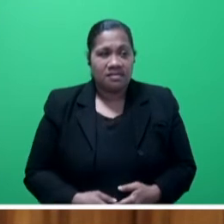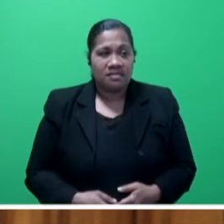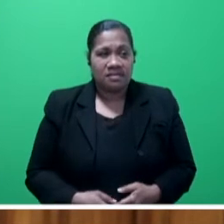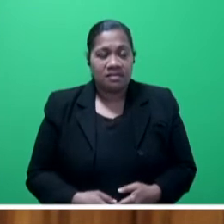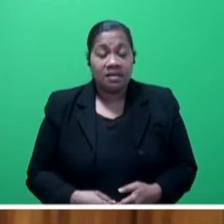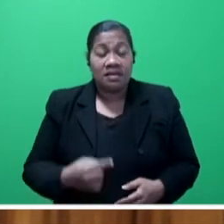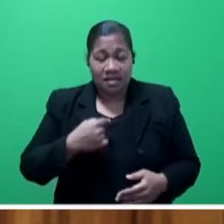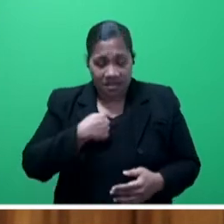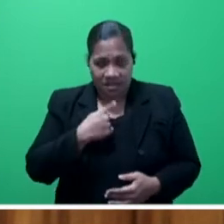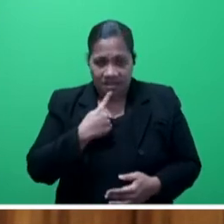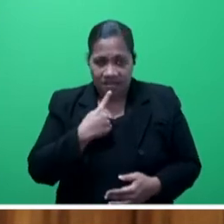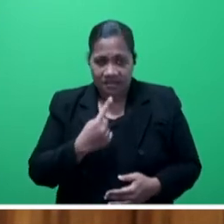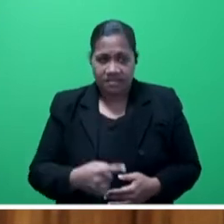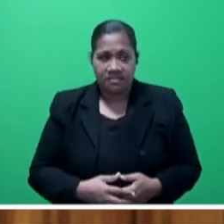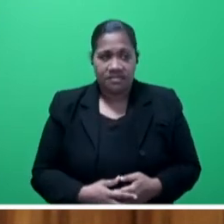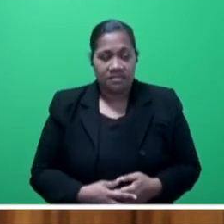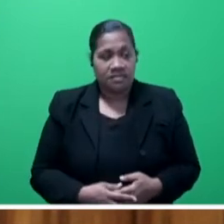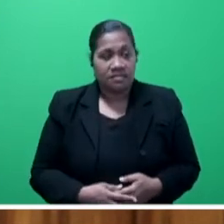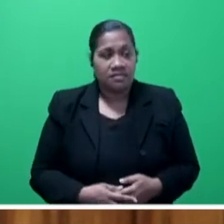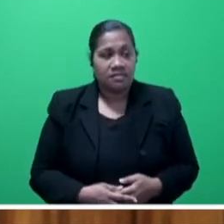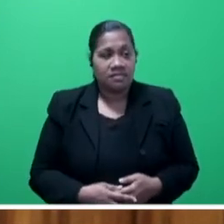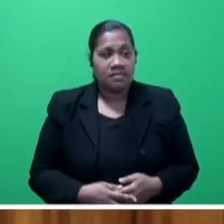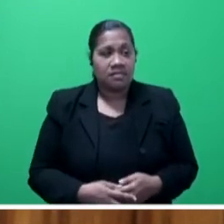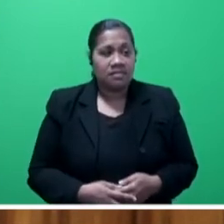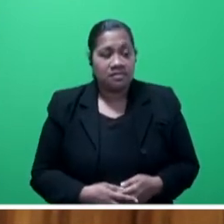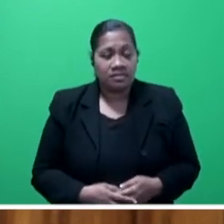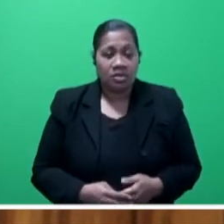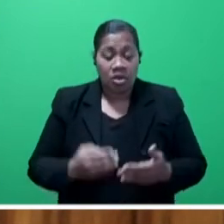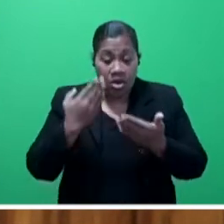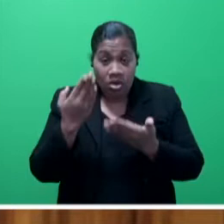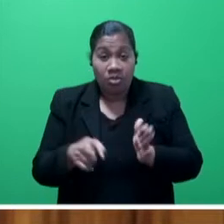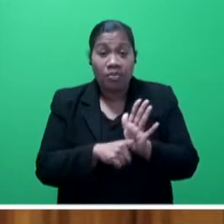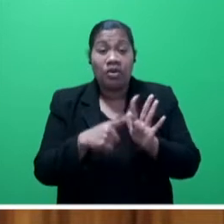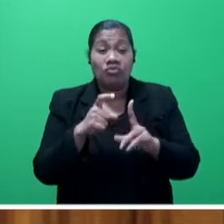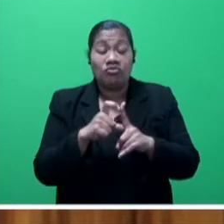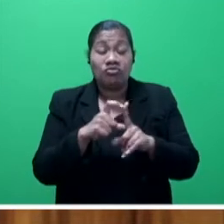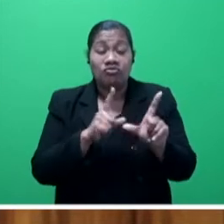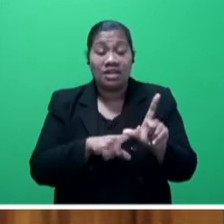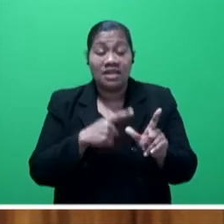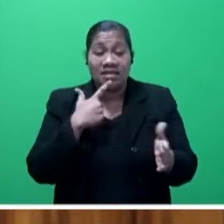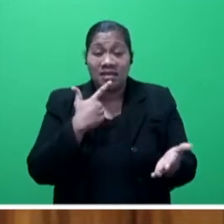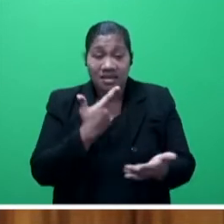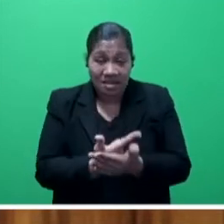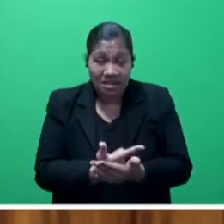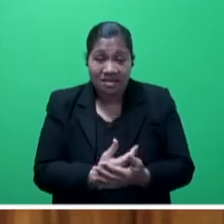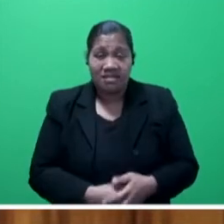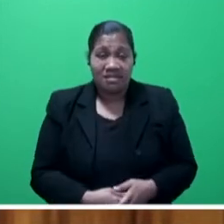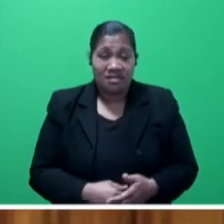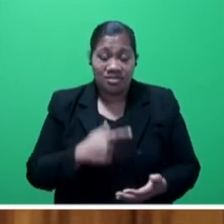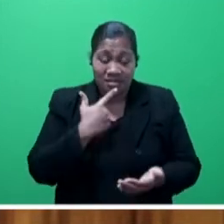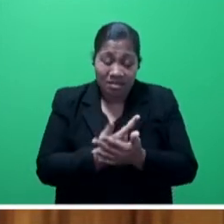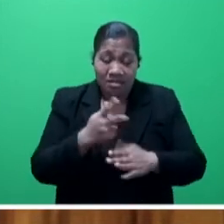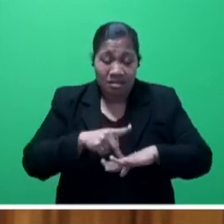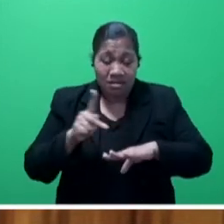as I said, Order. that Honourable Reddy is lying. He's misleading Parliament,